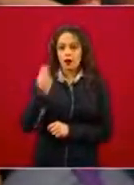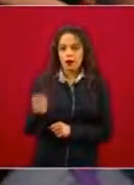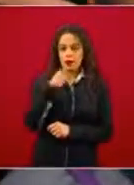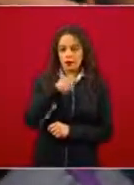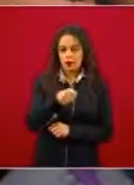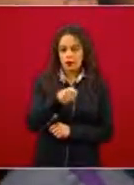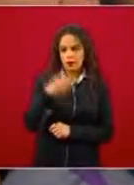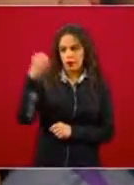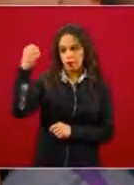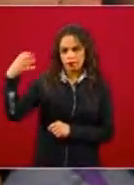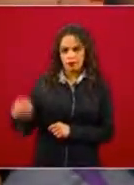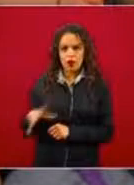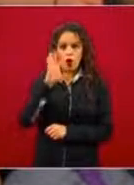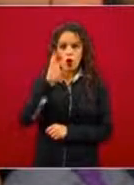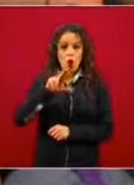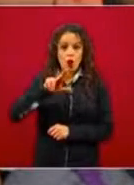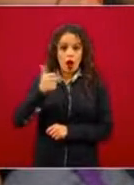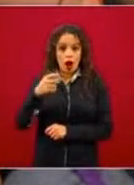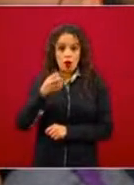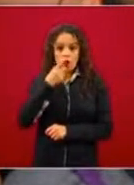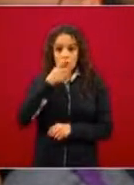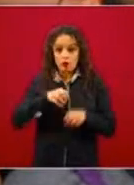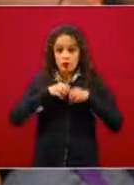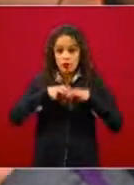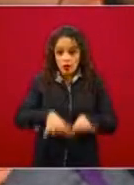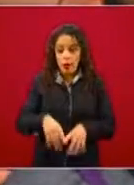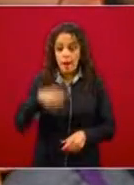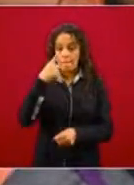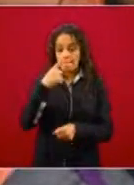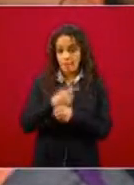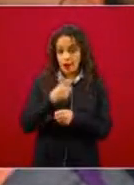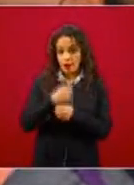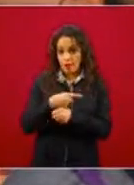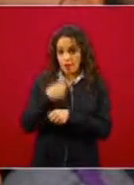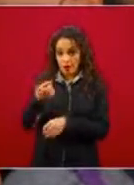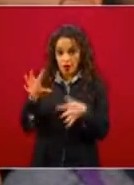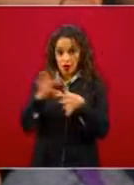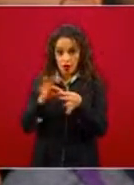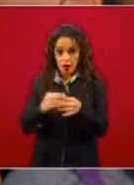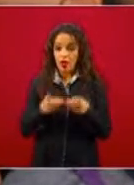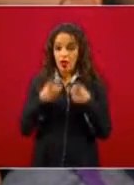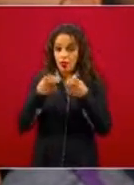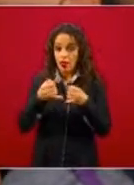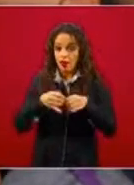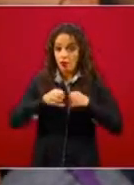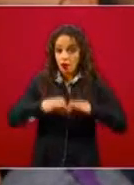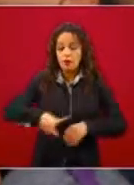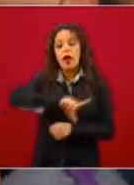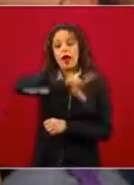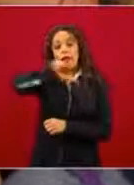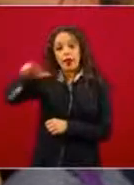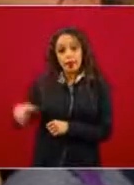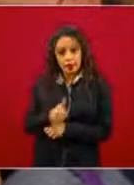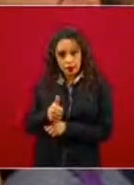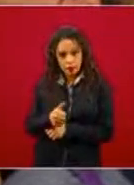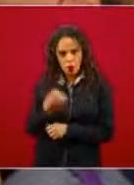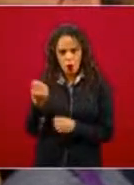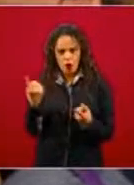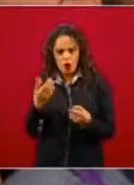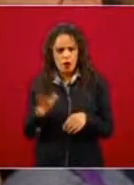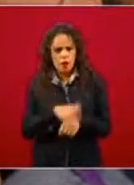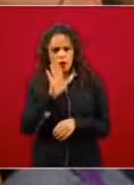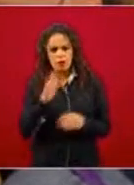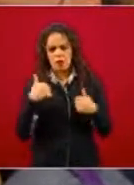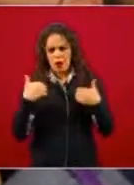different indexes that they were going to use? We do have an official paper that says that they will now have access to